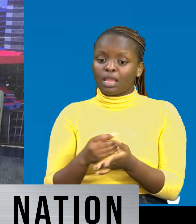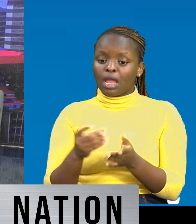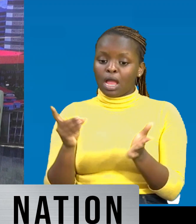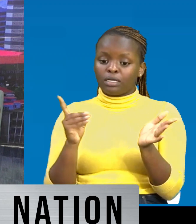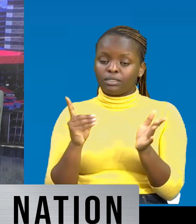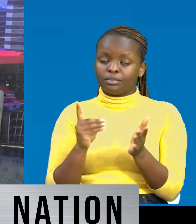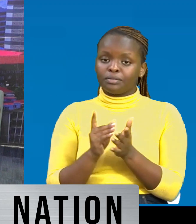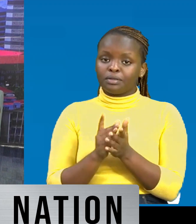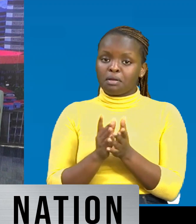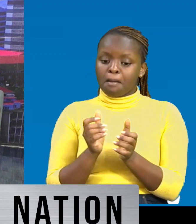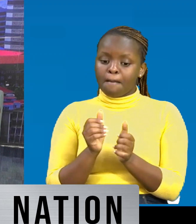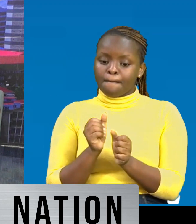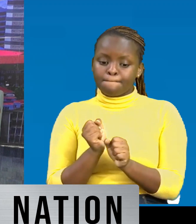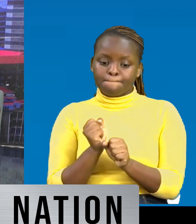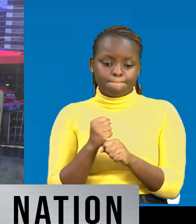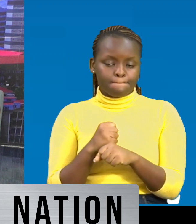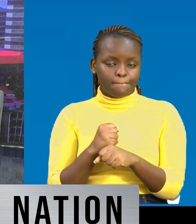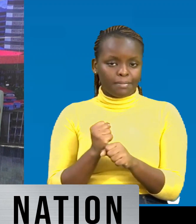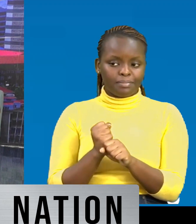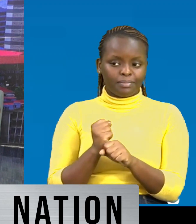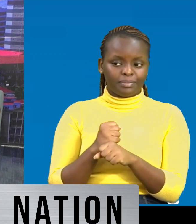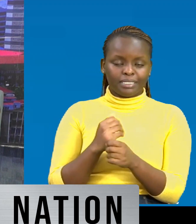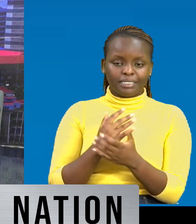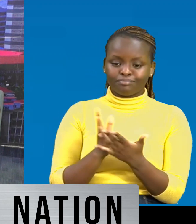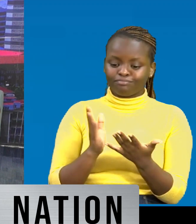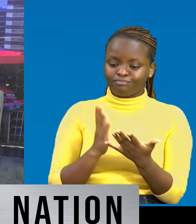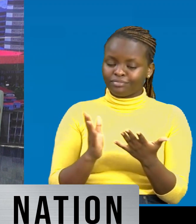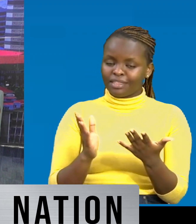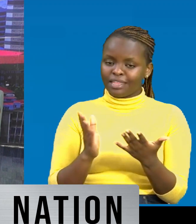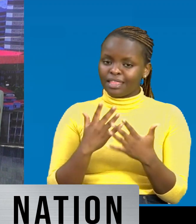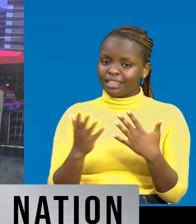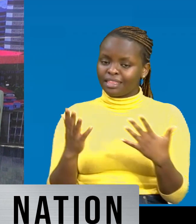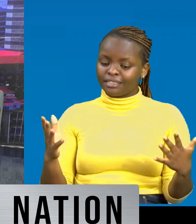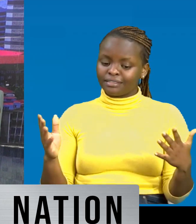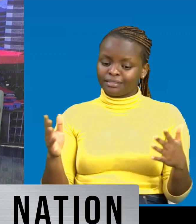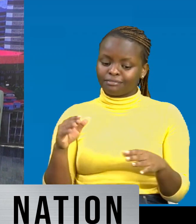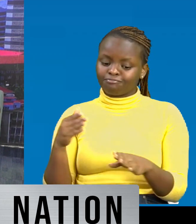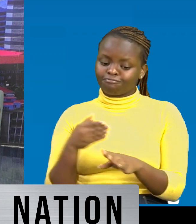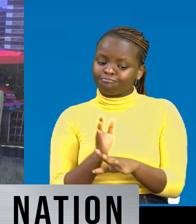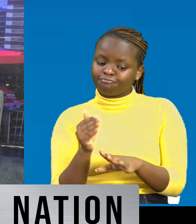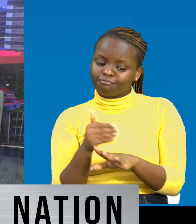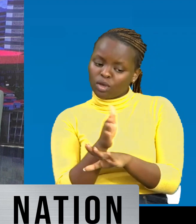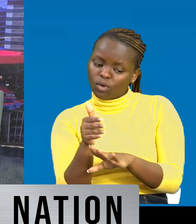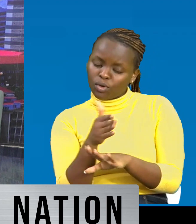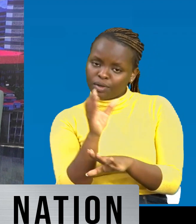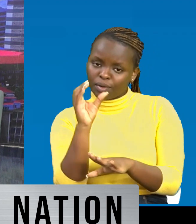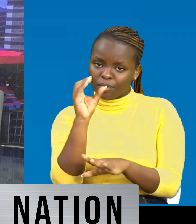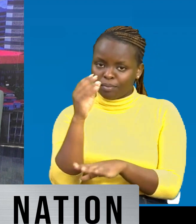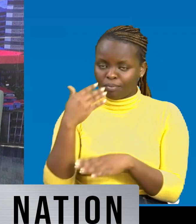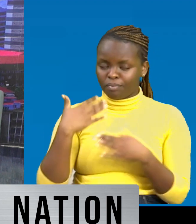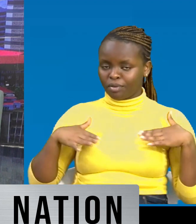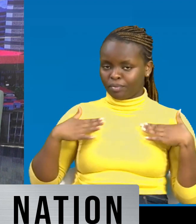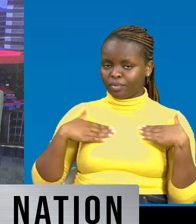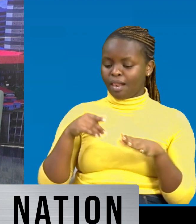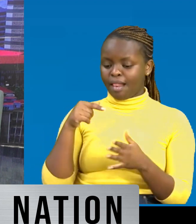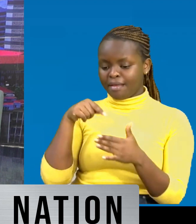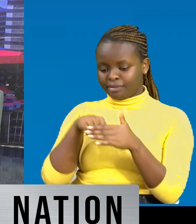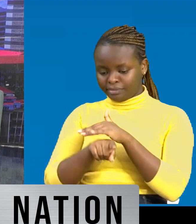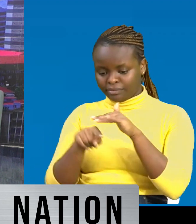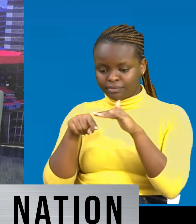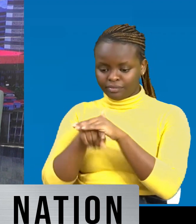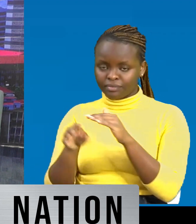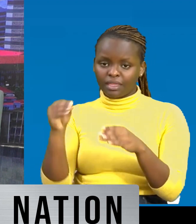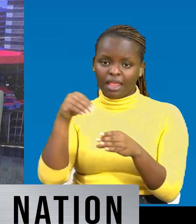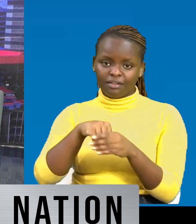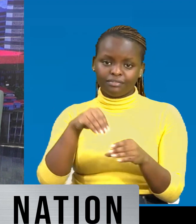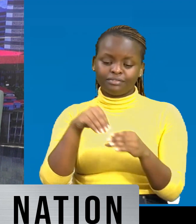doctored things to con people. And this thing looked real, and people came in and